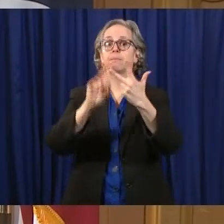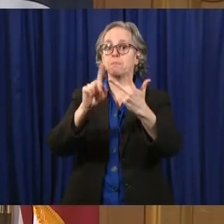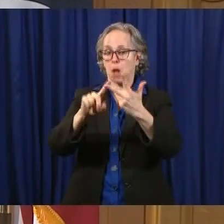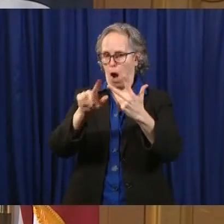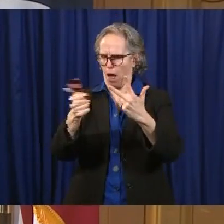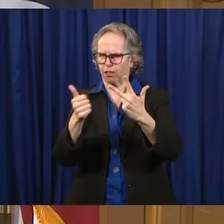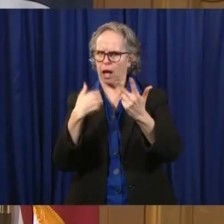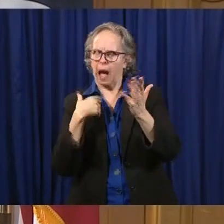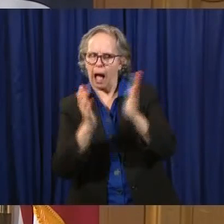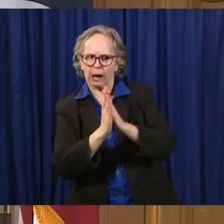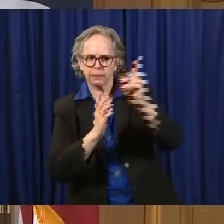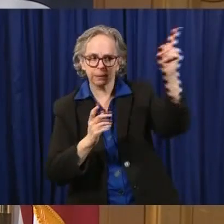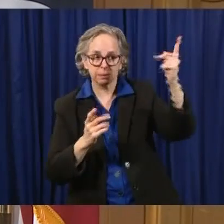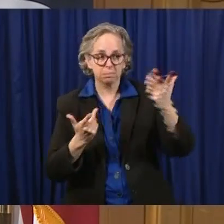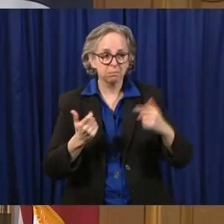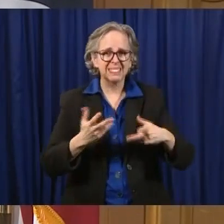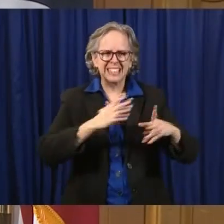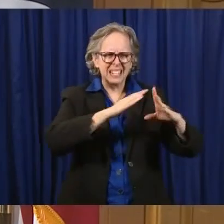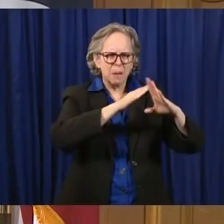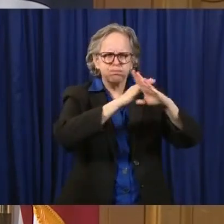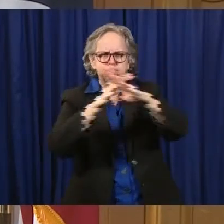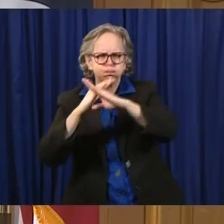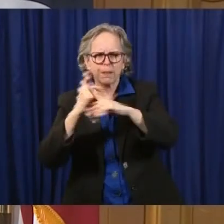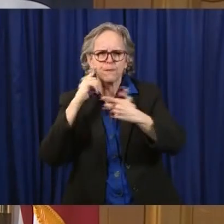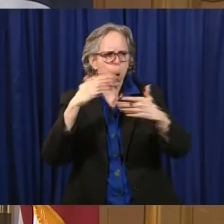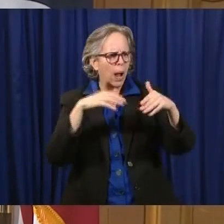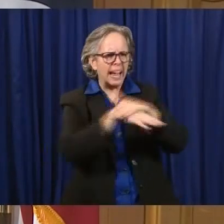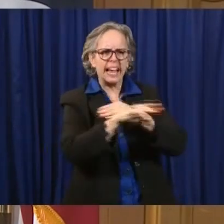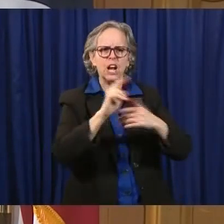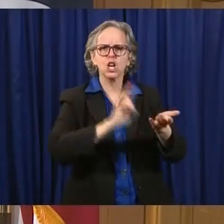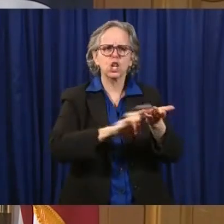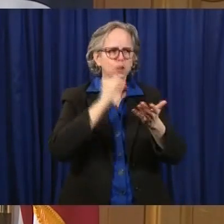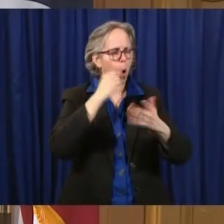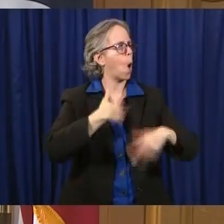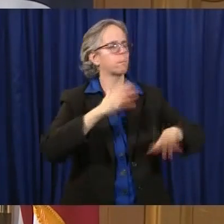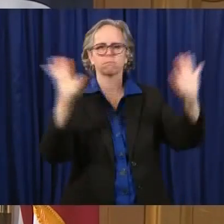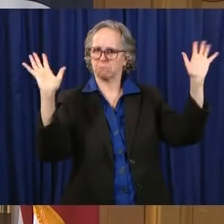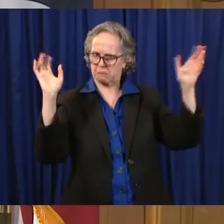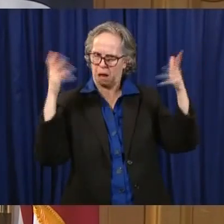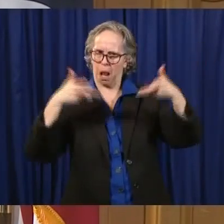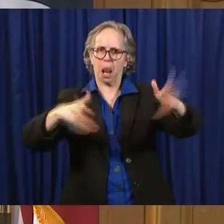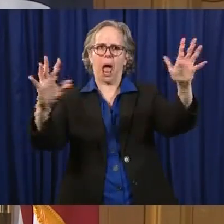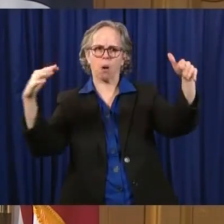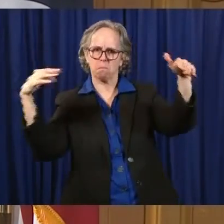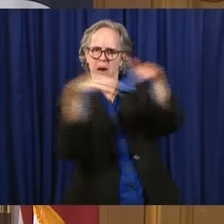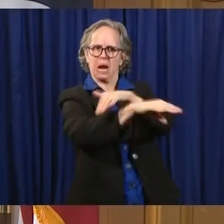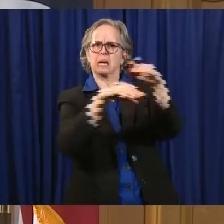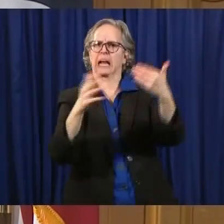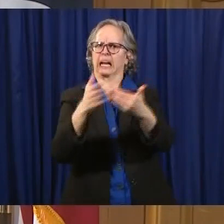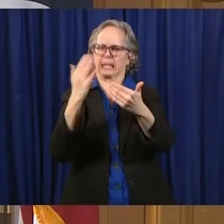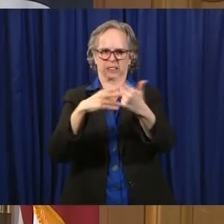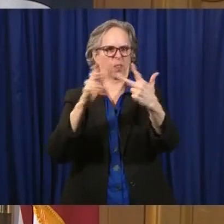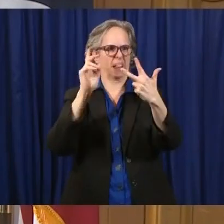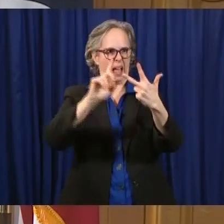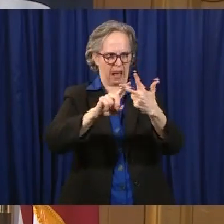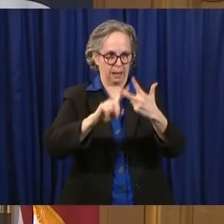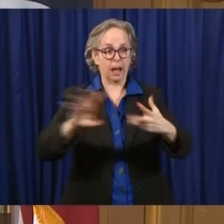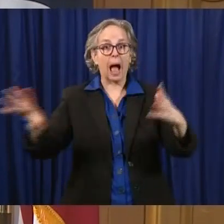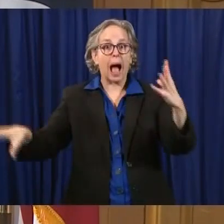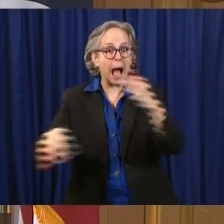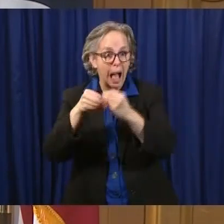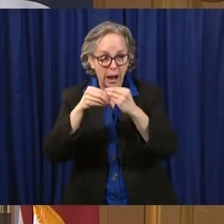to access nursing home care. 4, allow services to be provided at alternative locations. And 5,